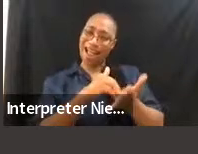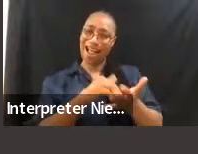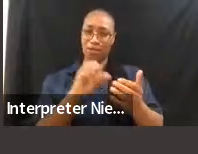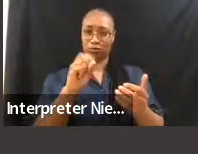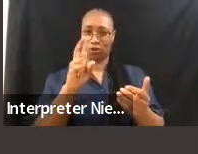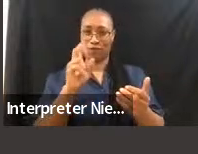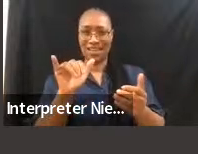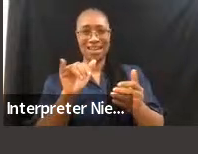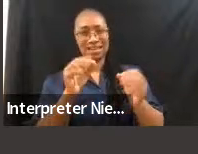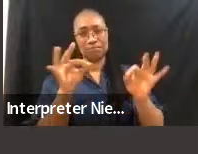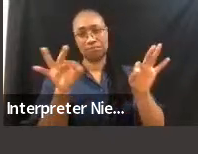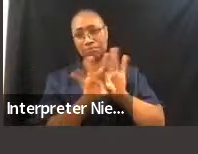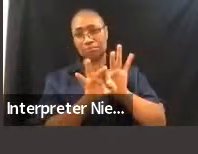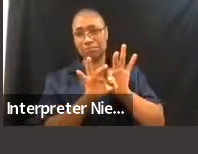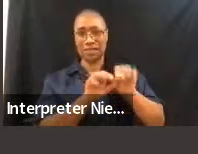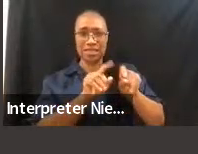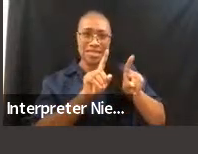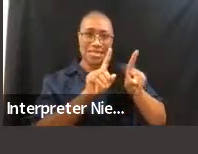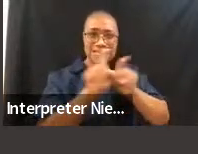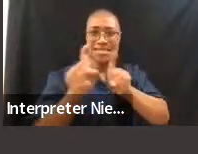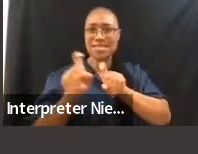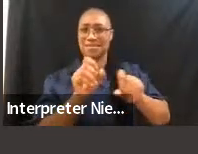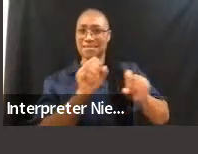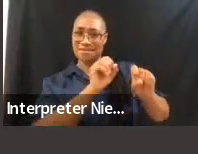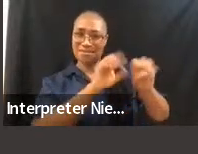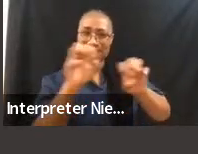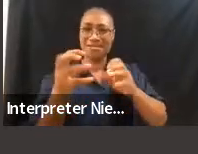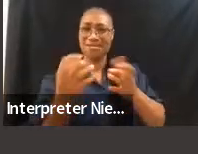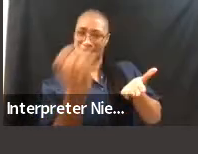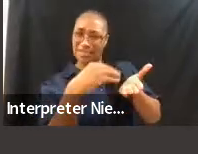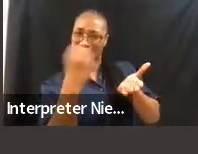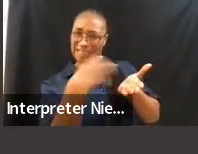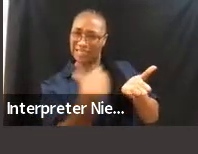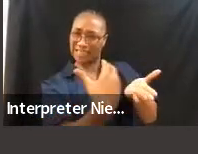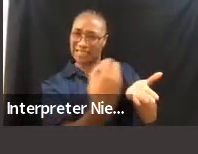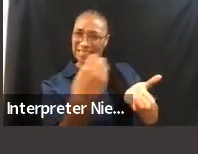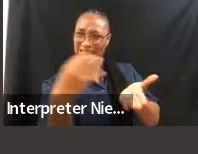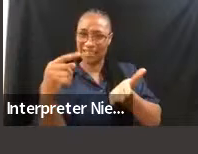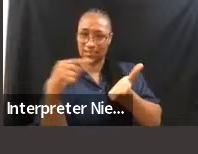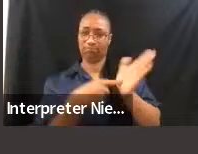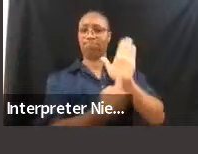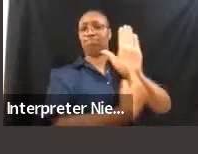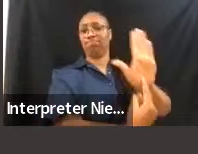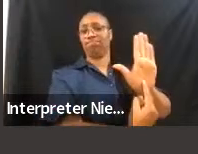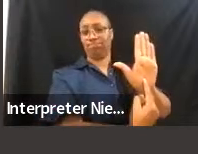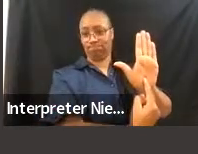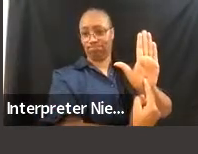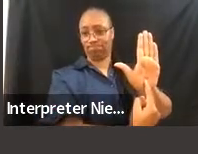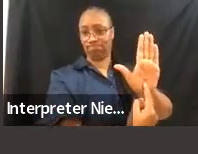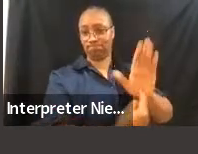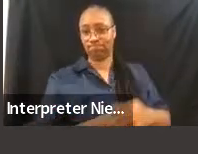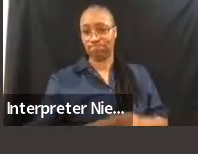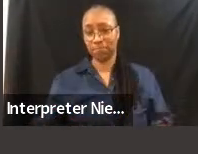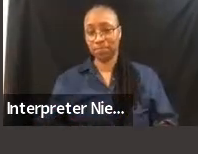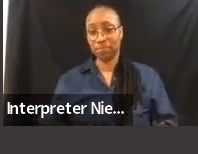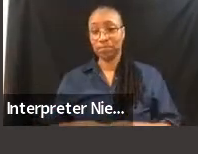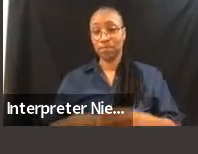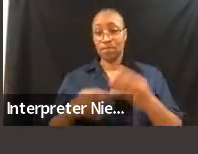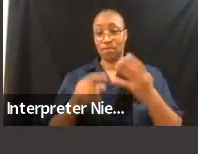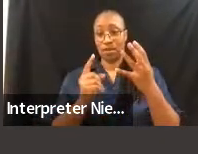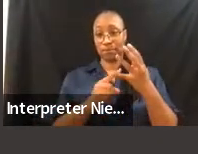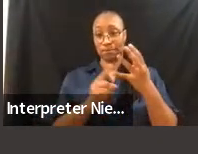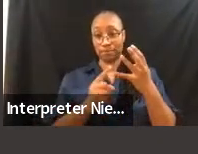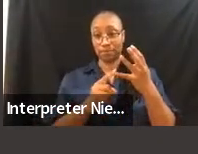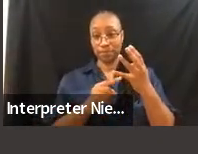disability. We also have recommended that the Accreditation Council on Graduate Medical Education